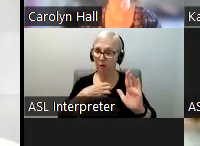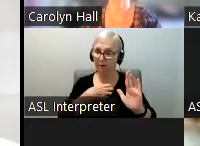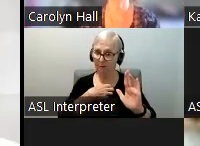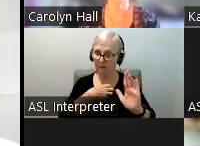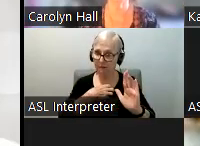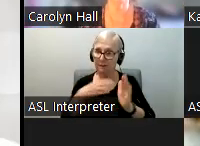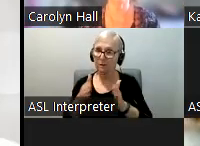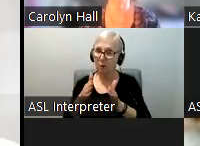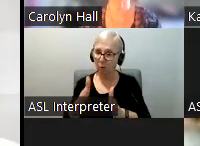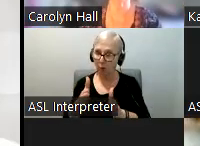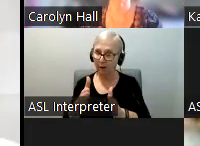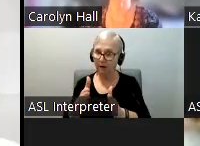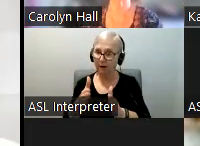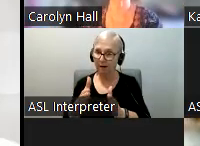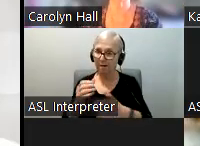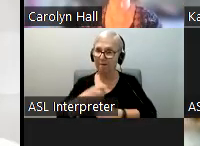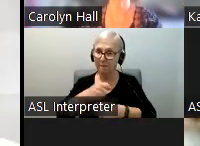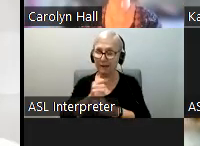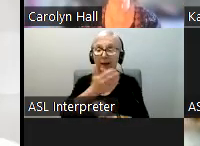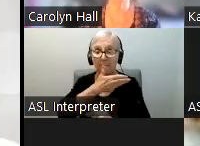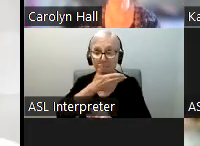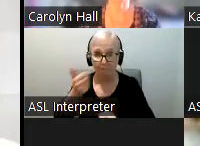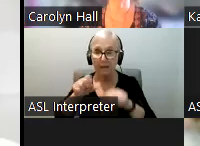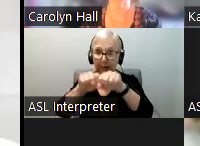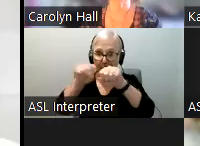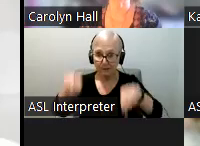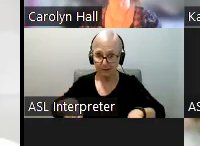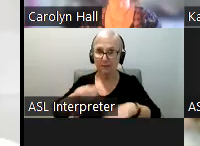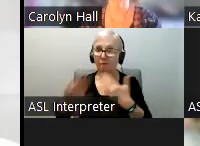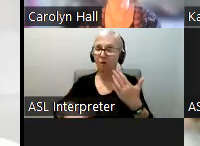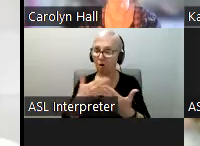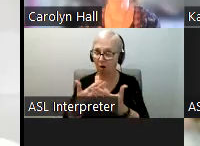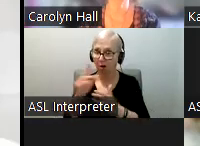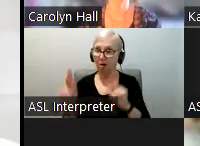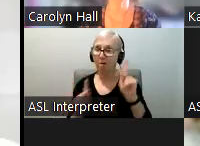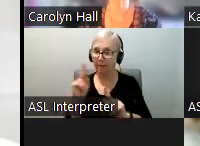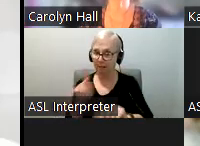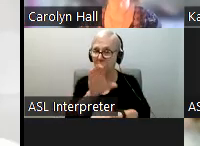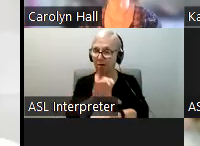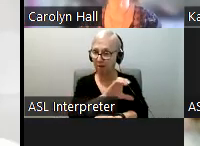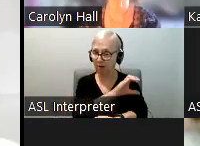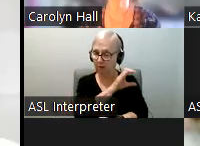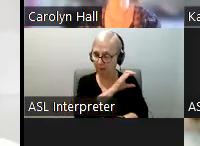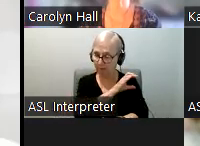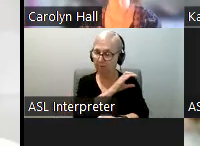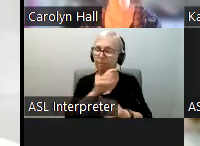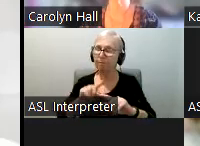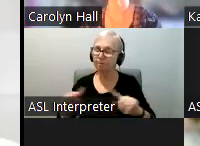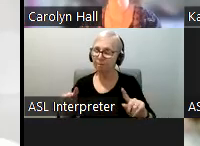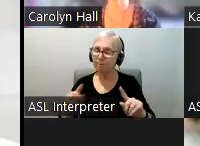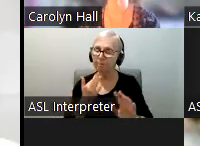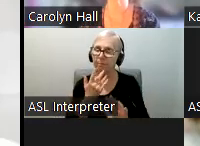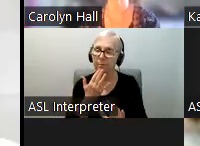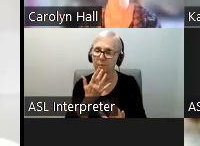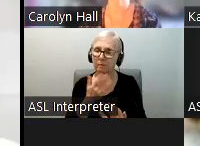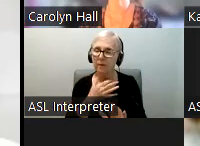of creating healthier systems for all people of Colorado. But I'm wondering, I'm curious because I